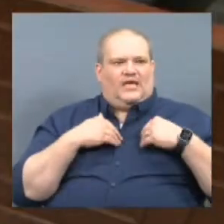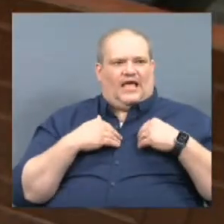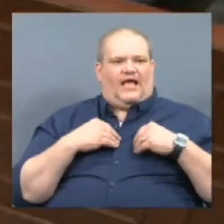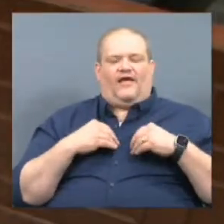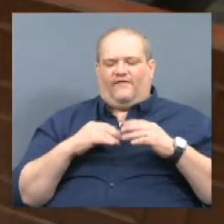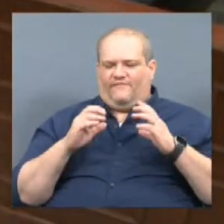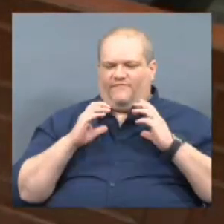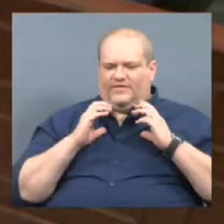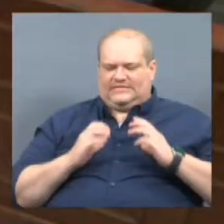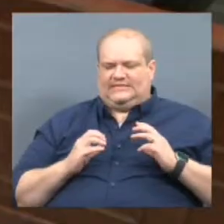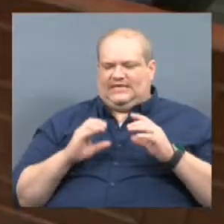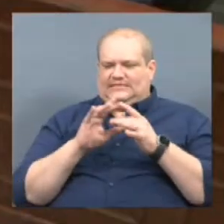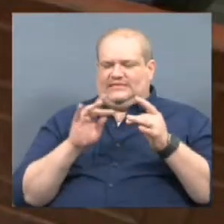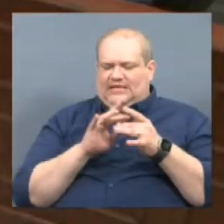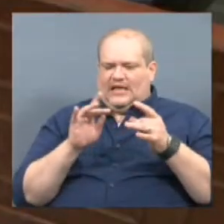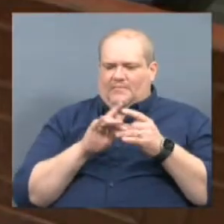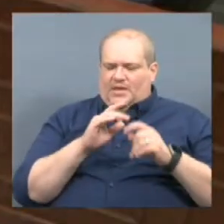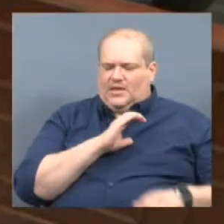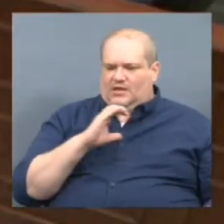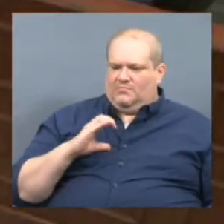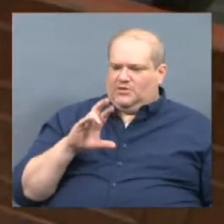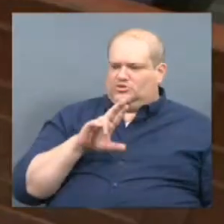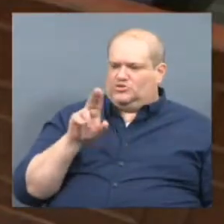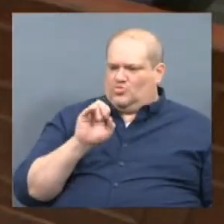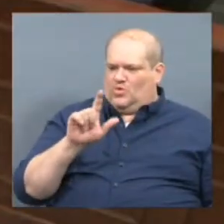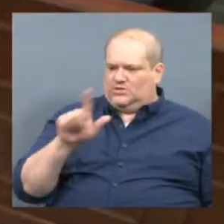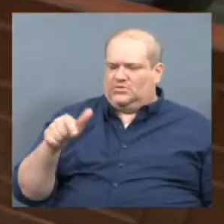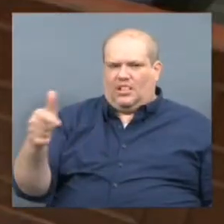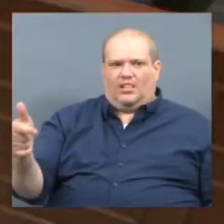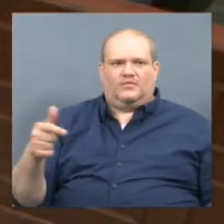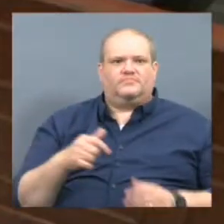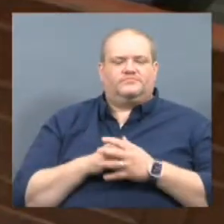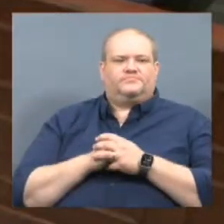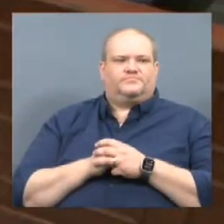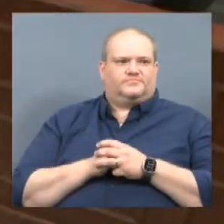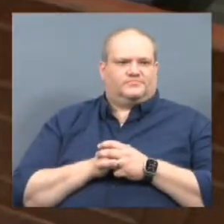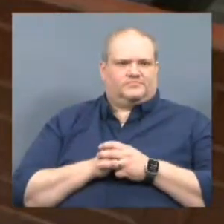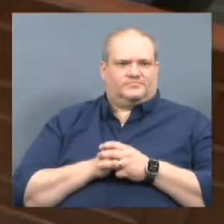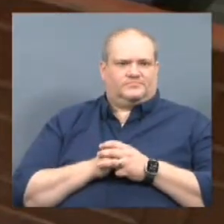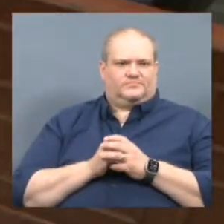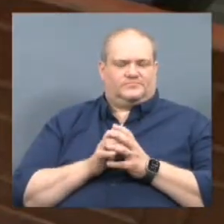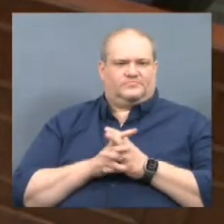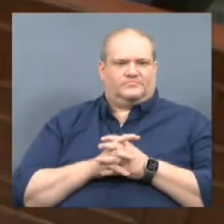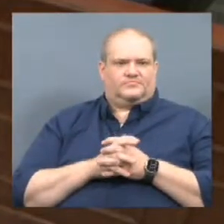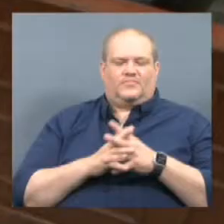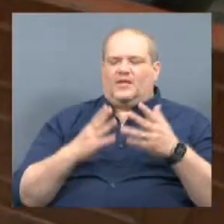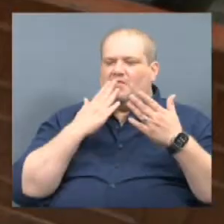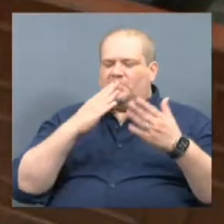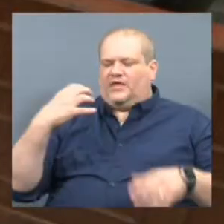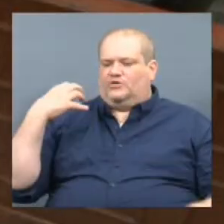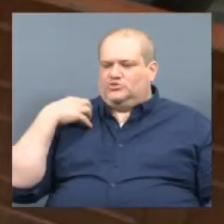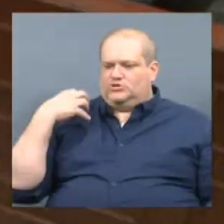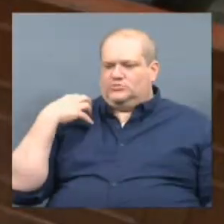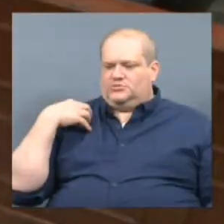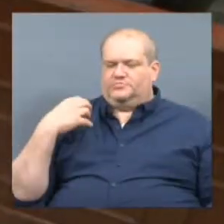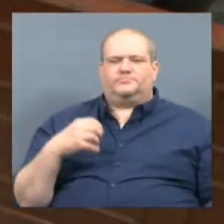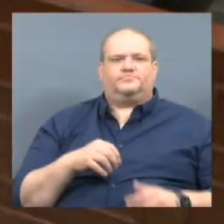comment. Commissioner Russell, the floor is yours, sir. Can we get them to clear? Thank you, Chair.